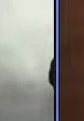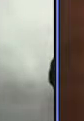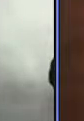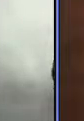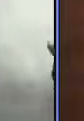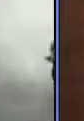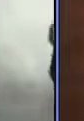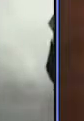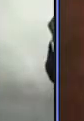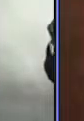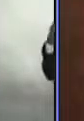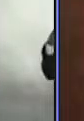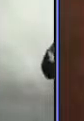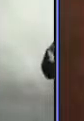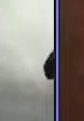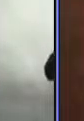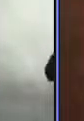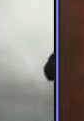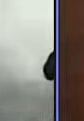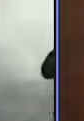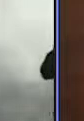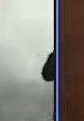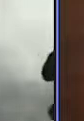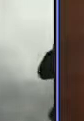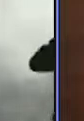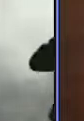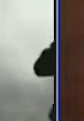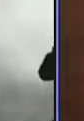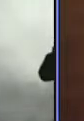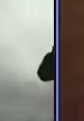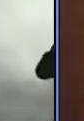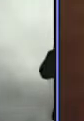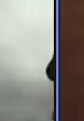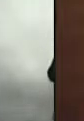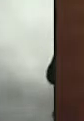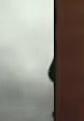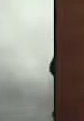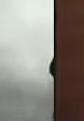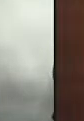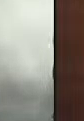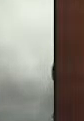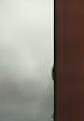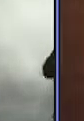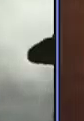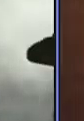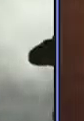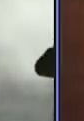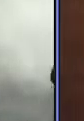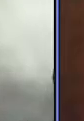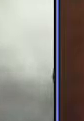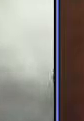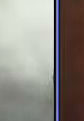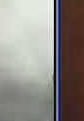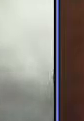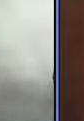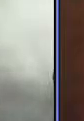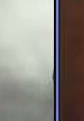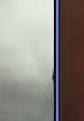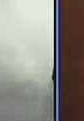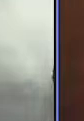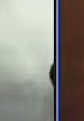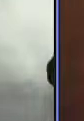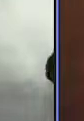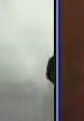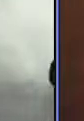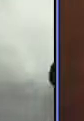strategic focus on achieving this target. Our members, people living with disability, continue to find it difficult